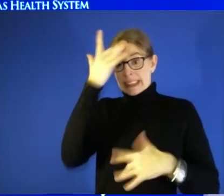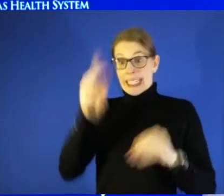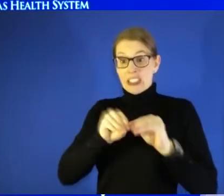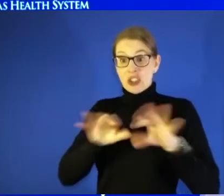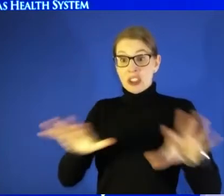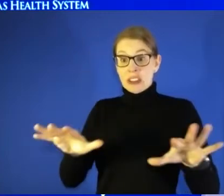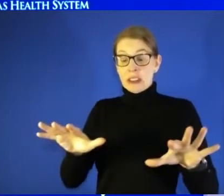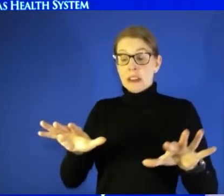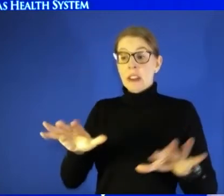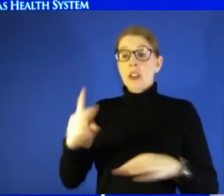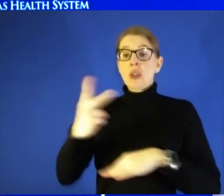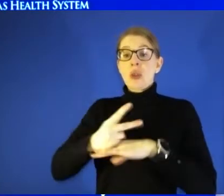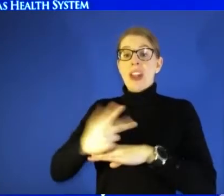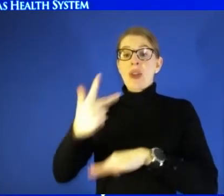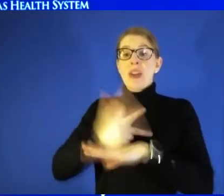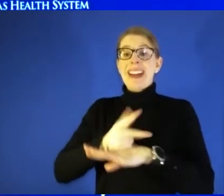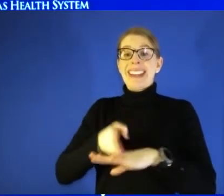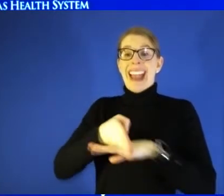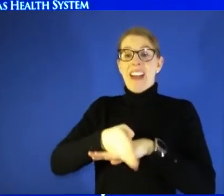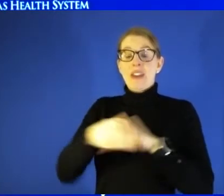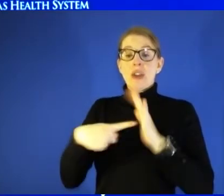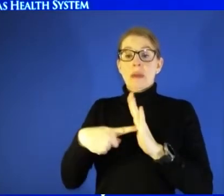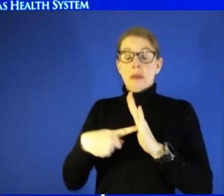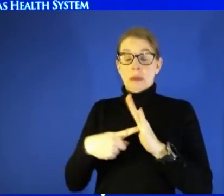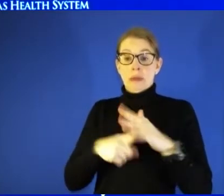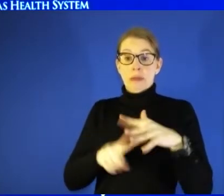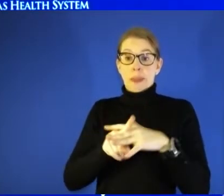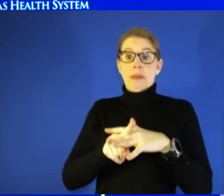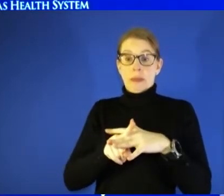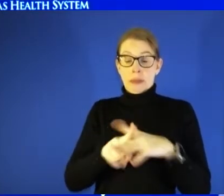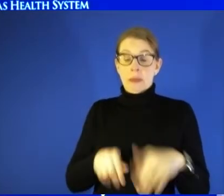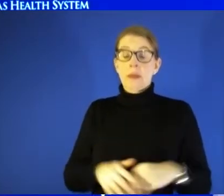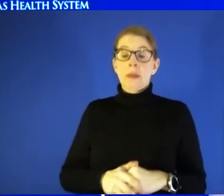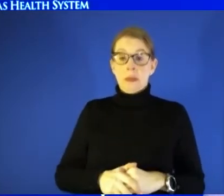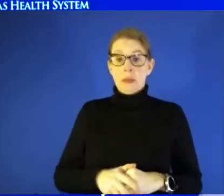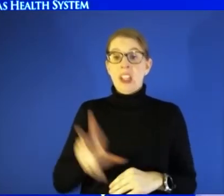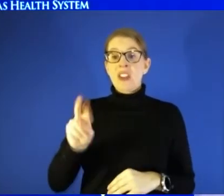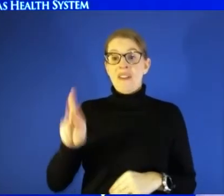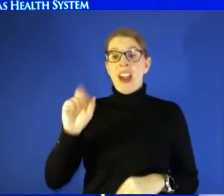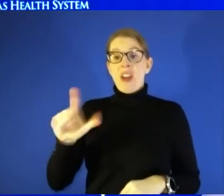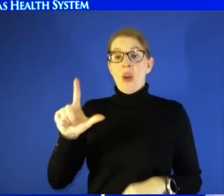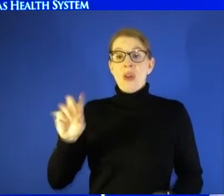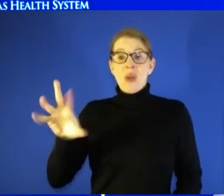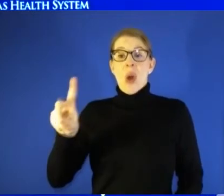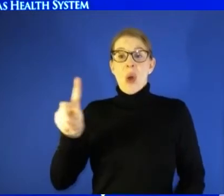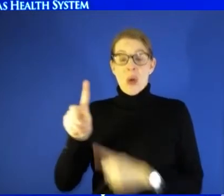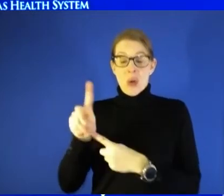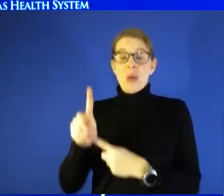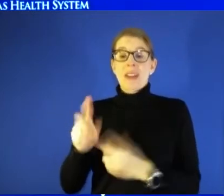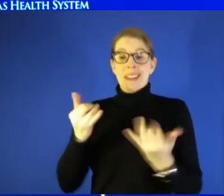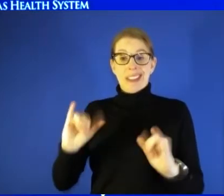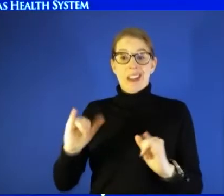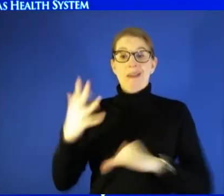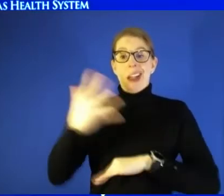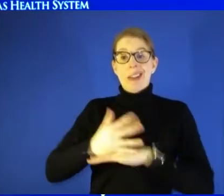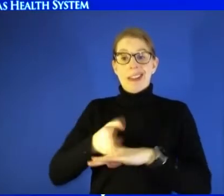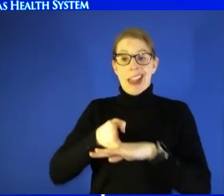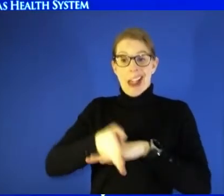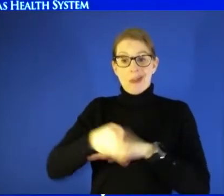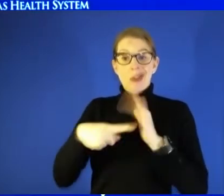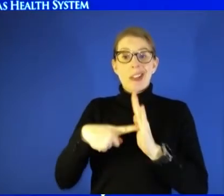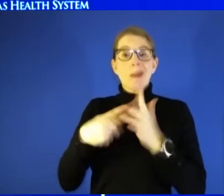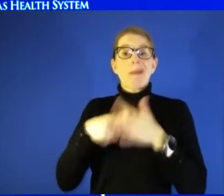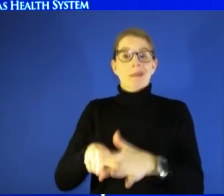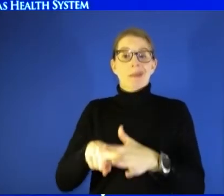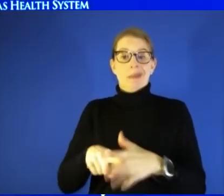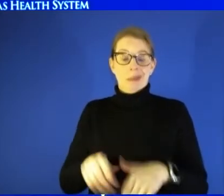with, again, still having some viral load that could be potentially contagious in that 5 days after symptoms begin. So it is a